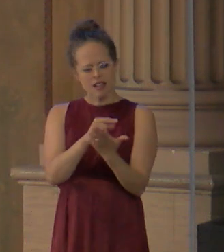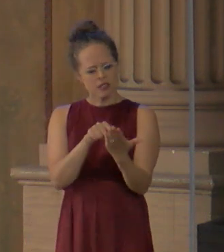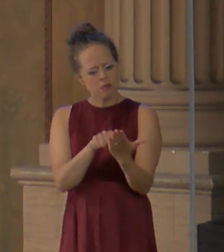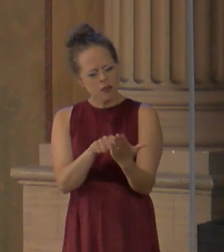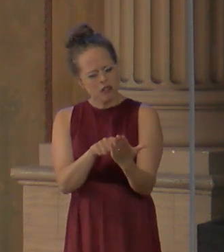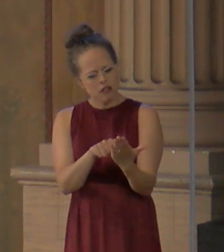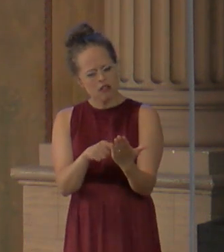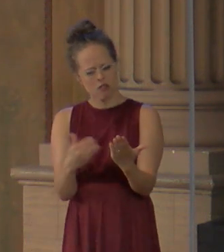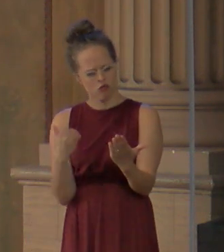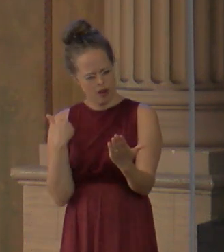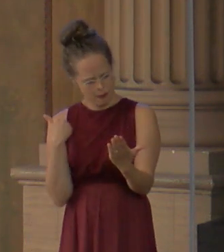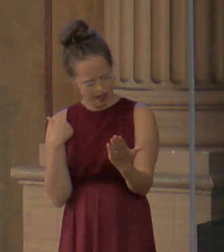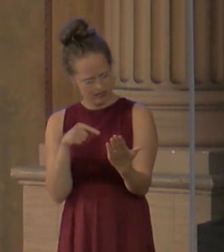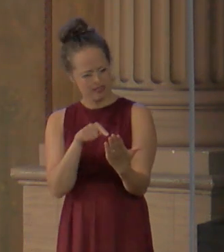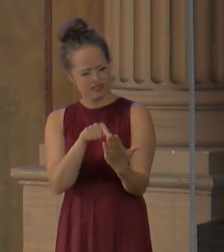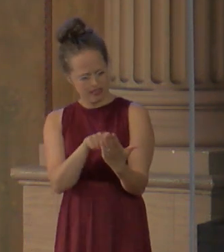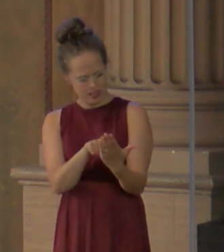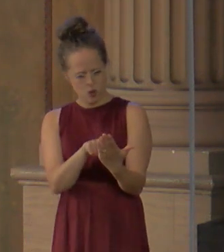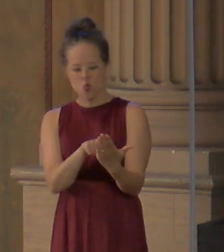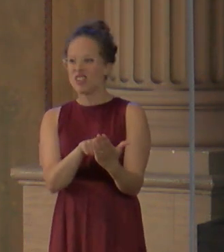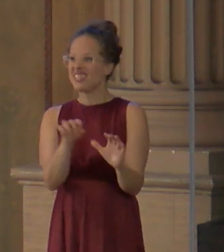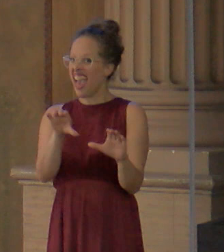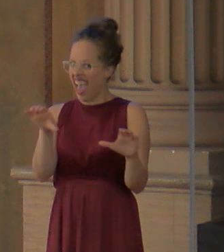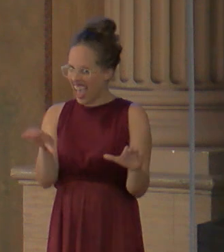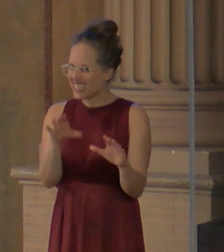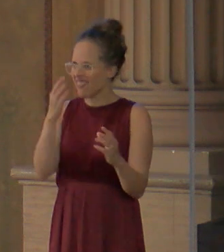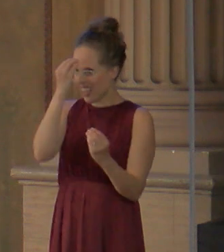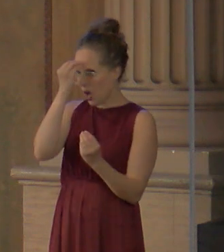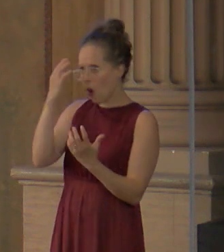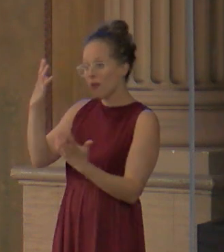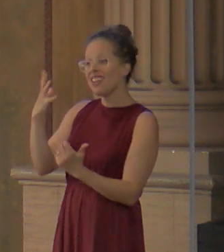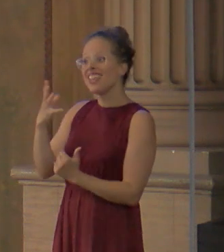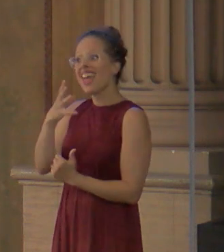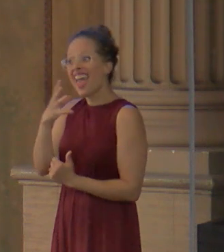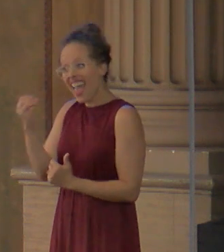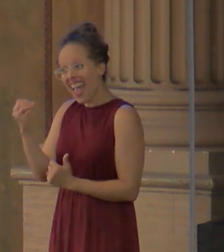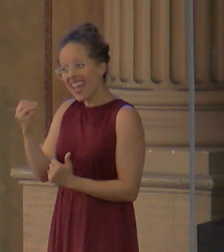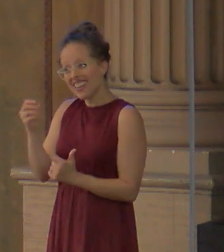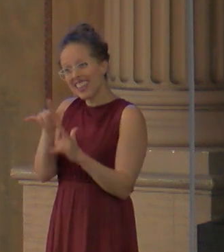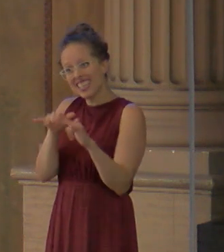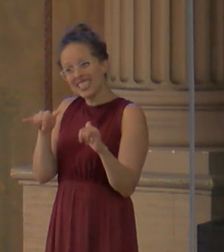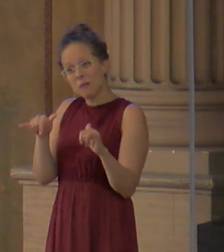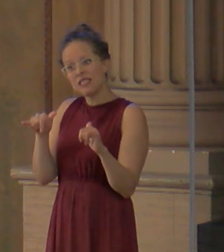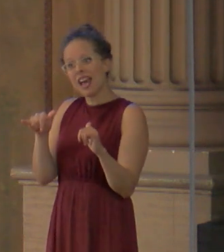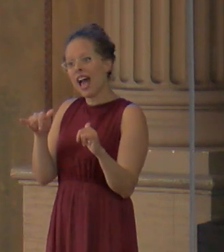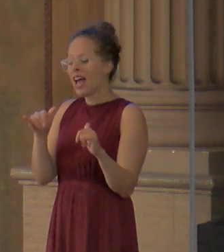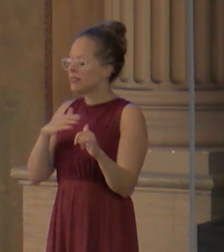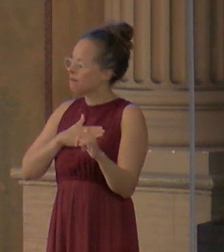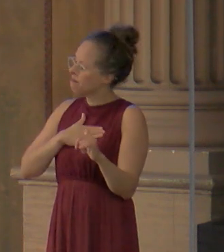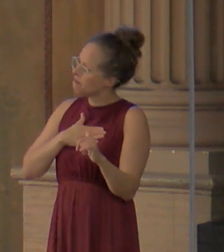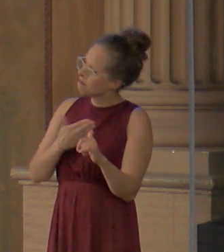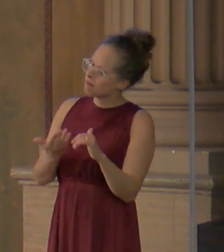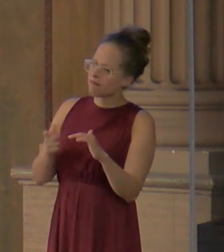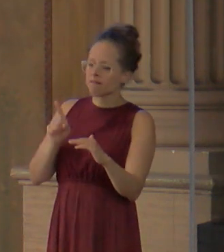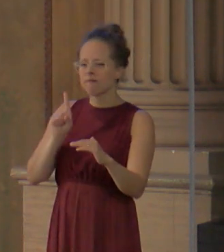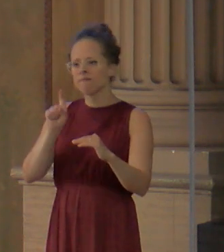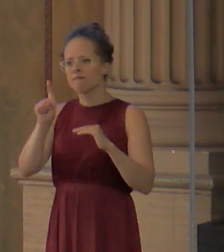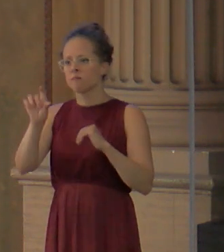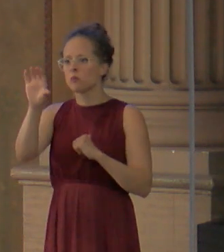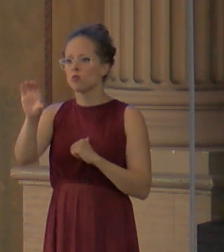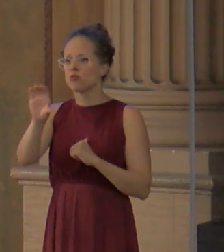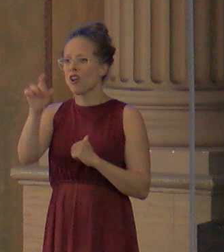he was actively obedient, but he also was passively going to the cross to die for all the ways that we've been